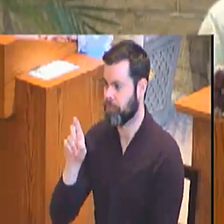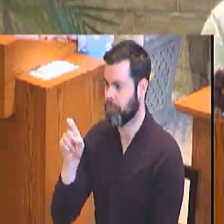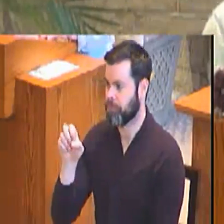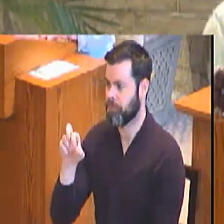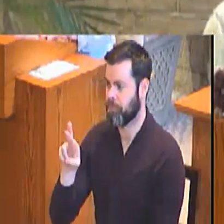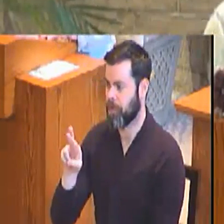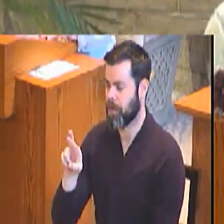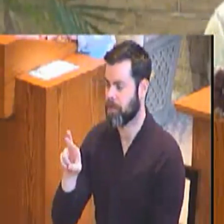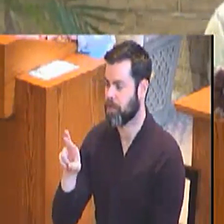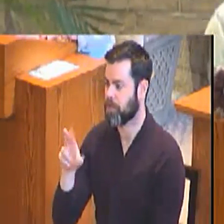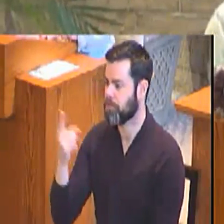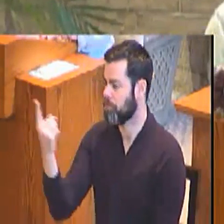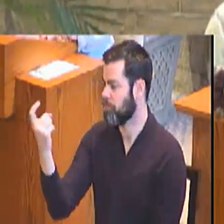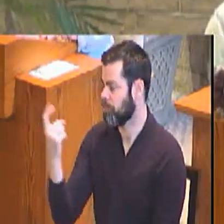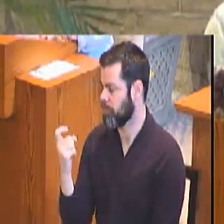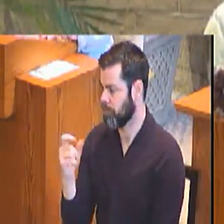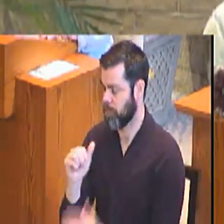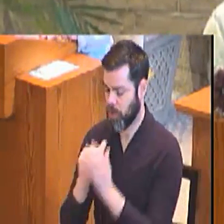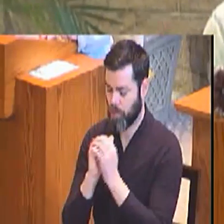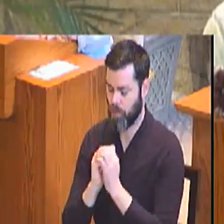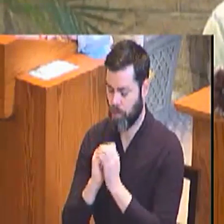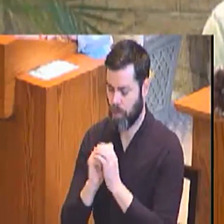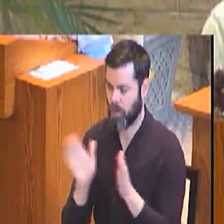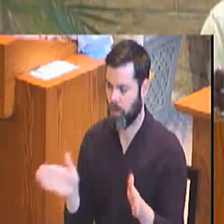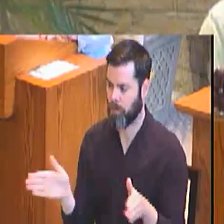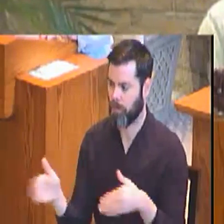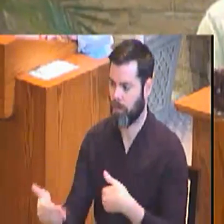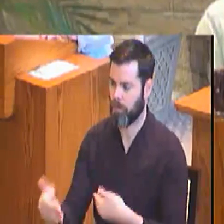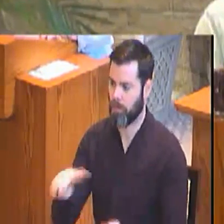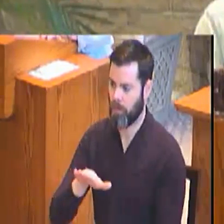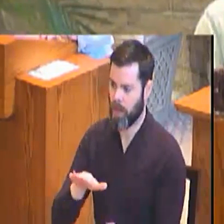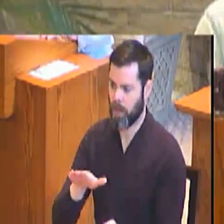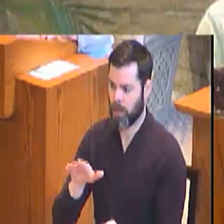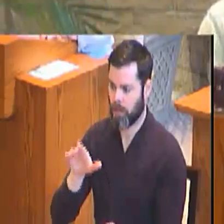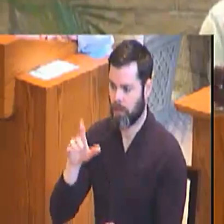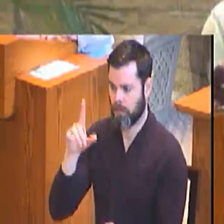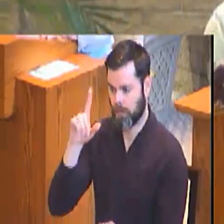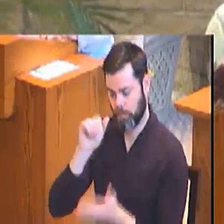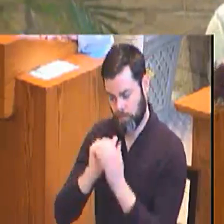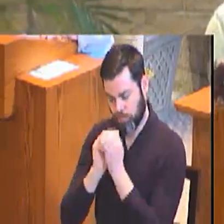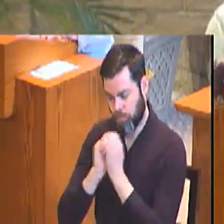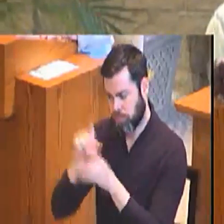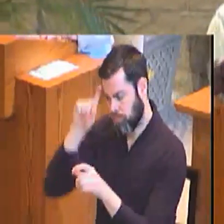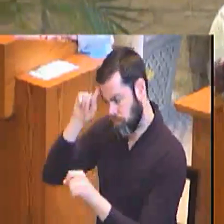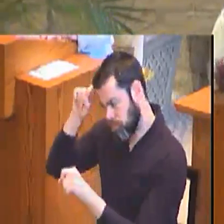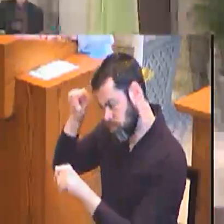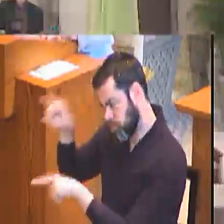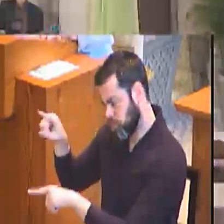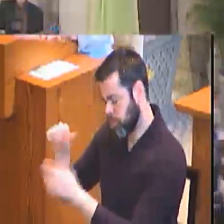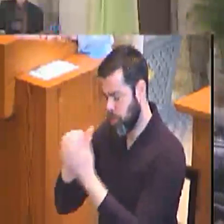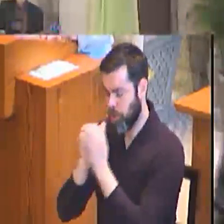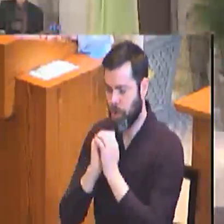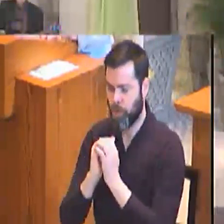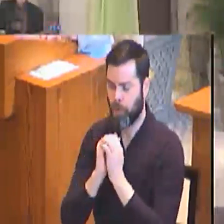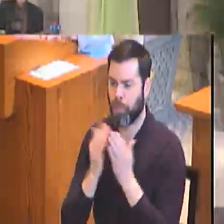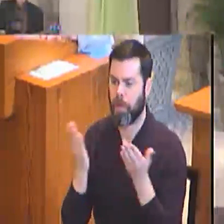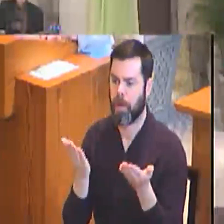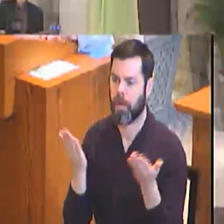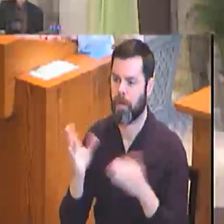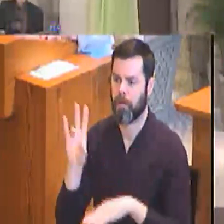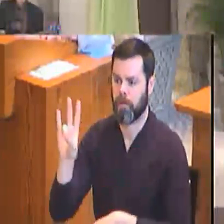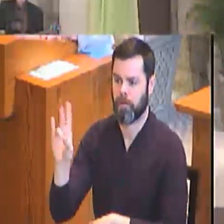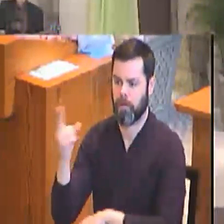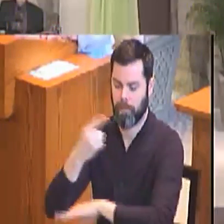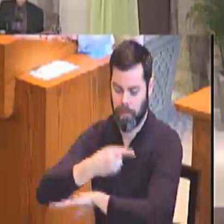prayer box, you're invited to mentally add your prayers to the box. Your prayers are then prayed with by our prayer ministry for